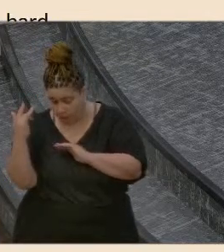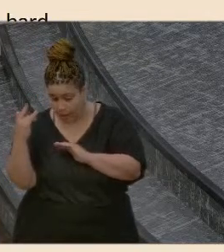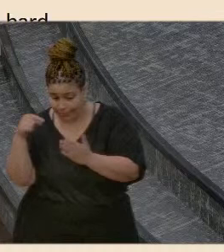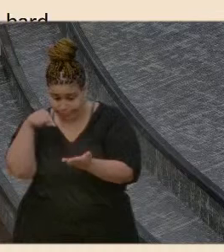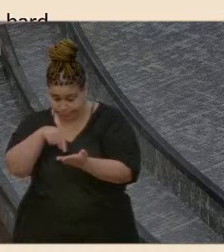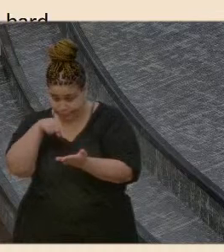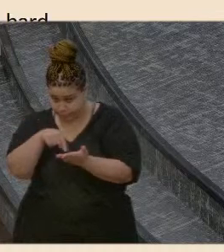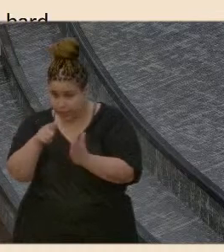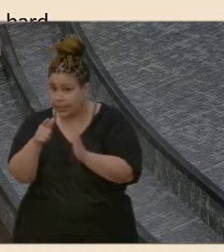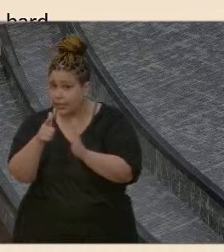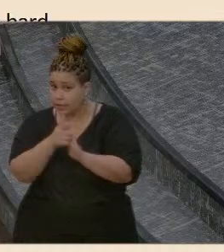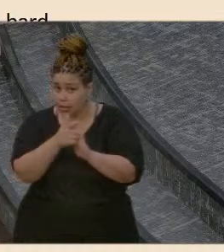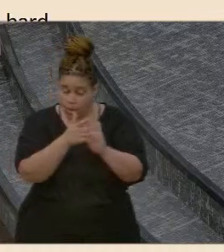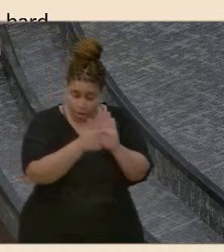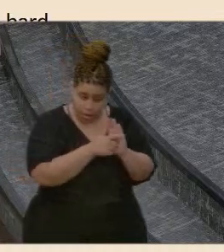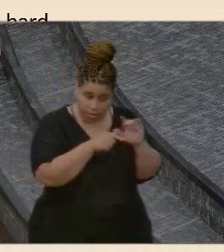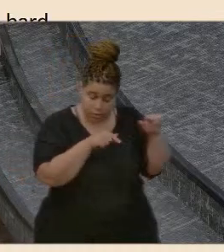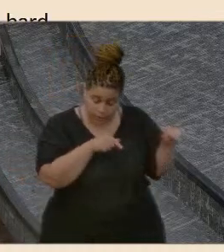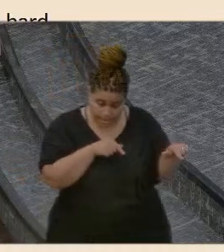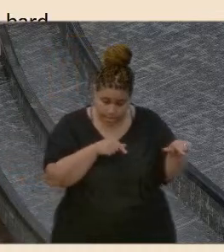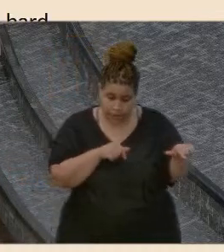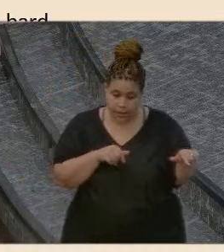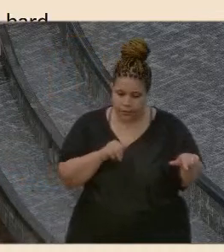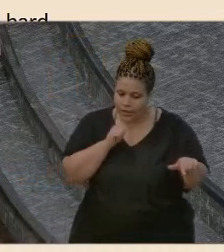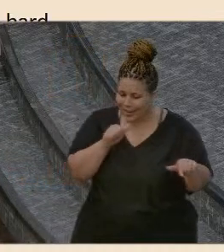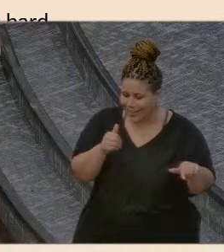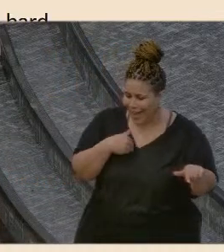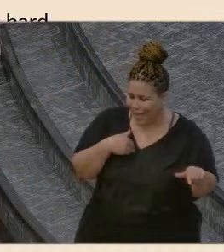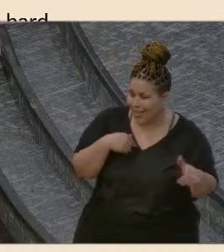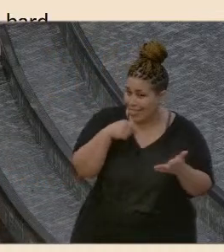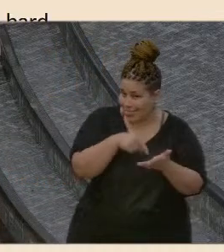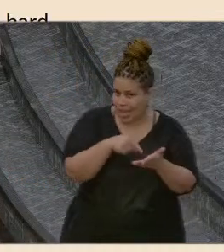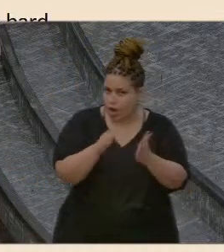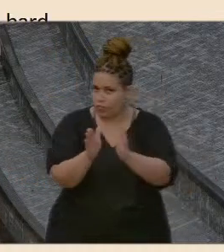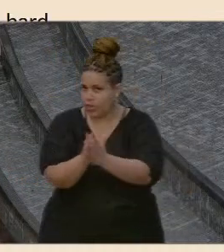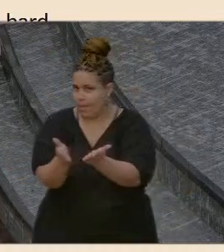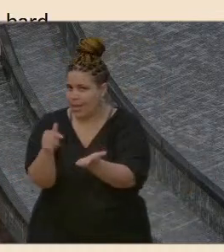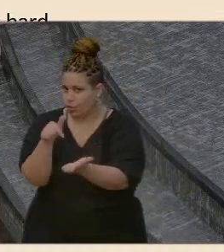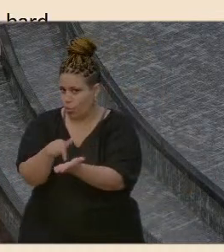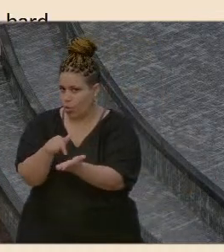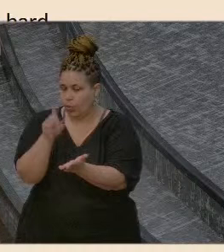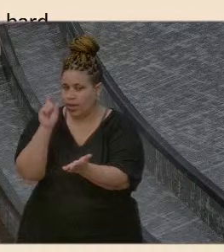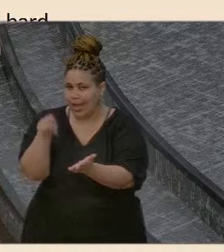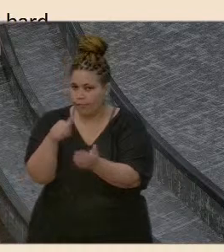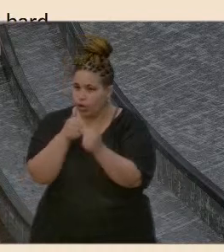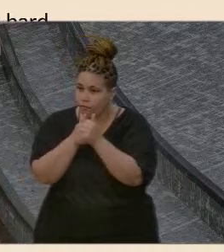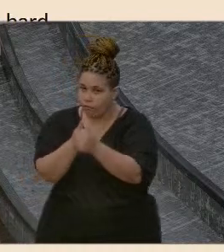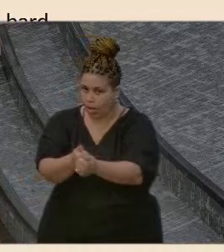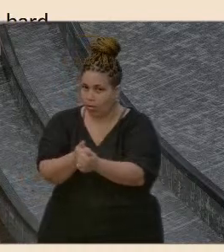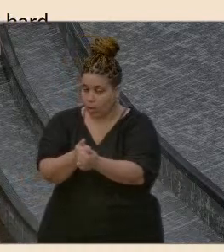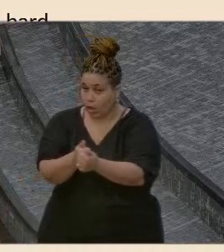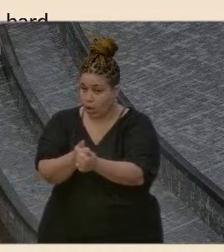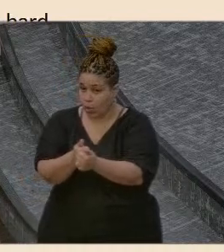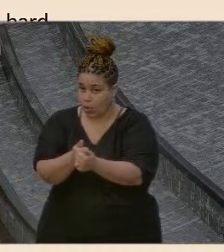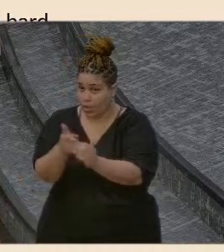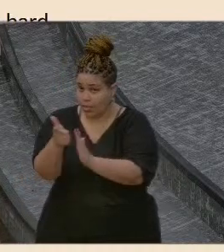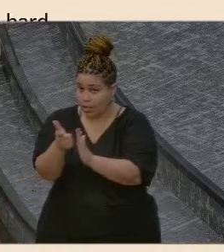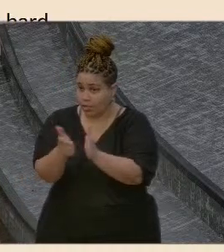we technically didn't have this in our policy manual, we would still have to abide by what it says in the law.